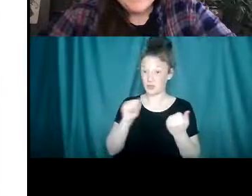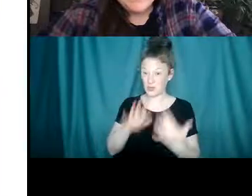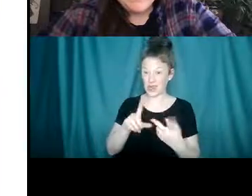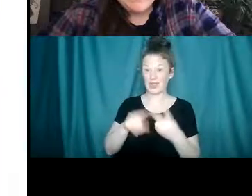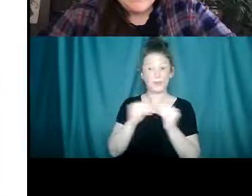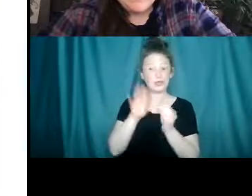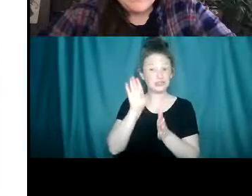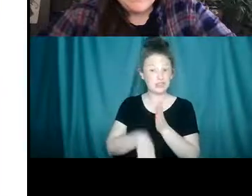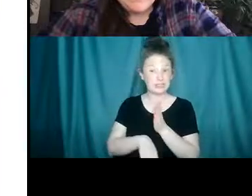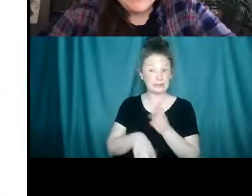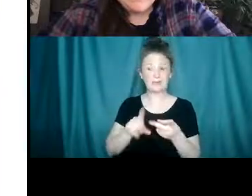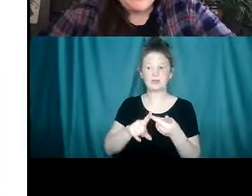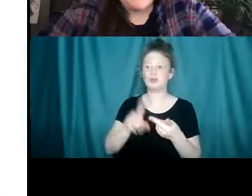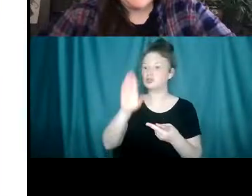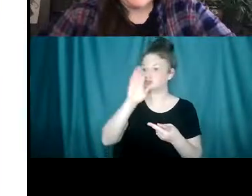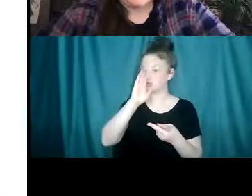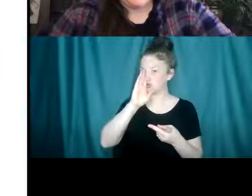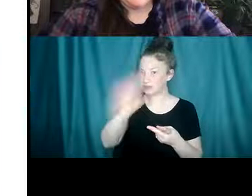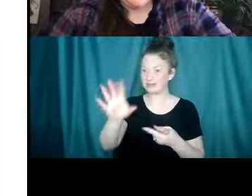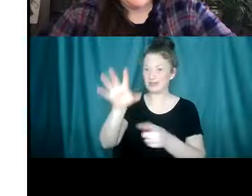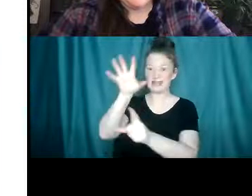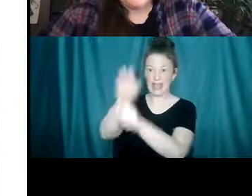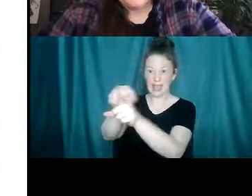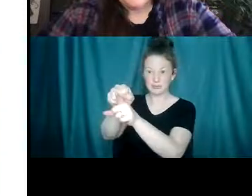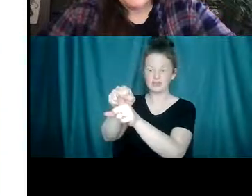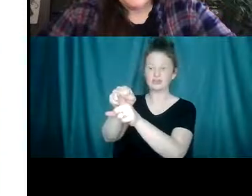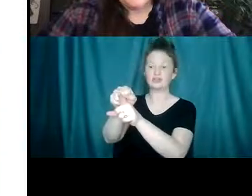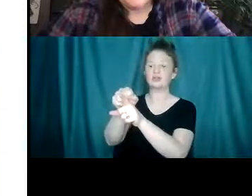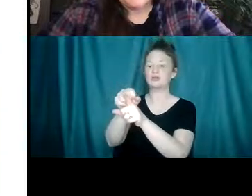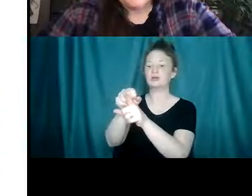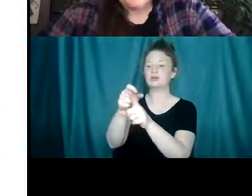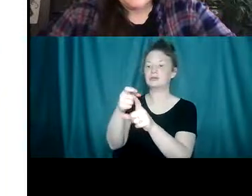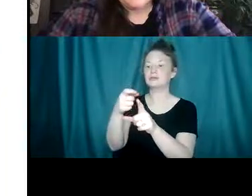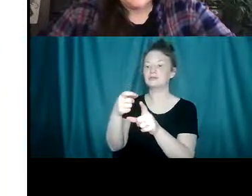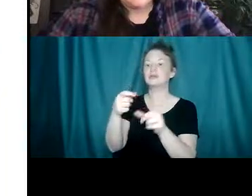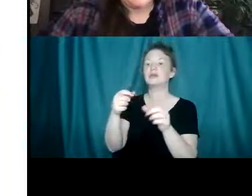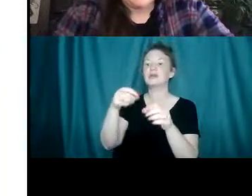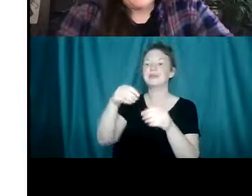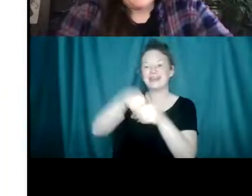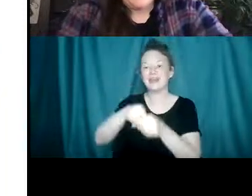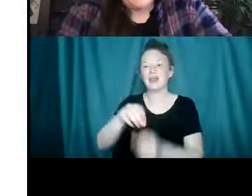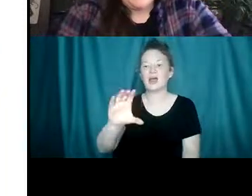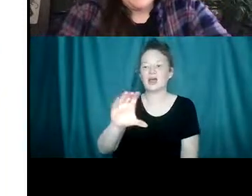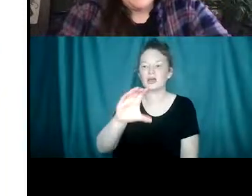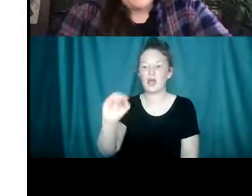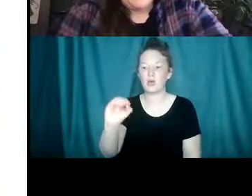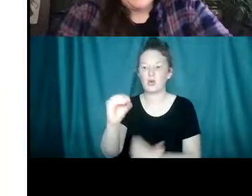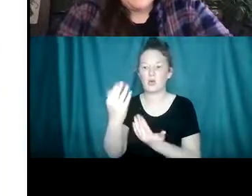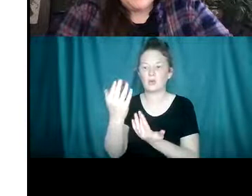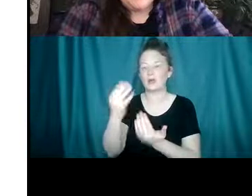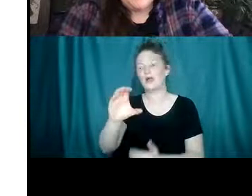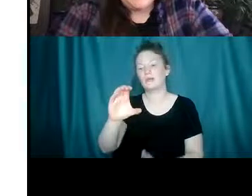cheaper, is to directly capture it from for example, your coal burning plant, your in